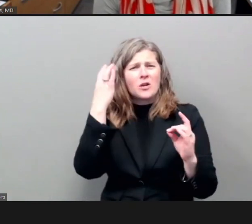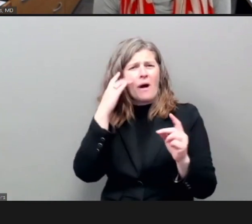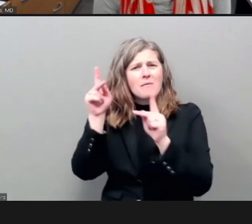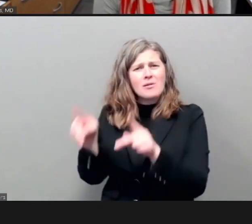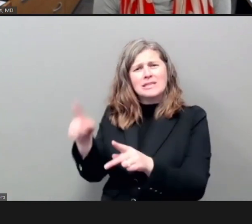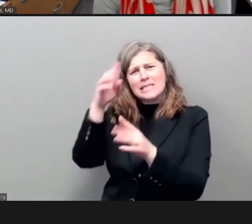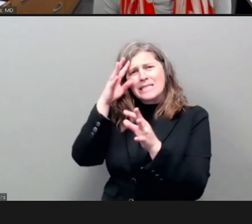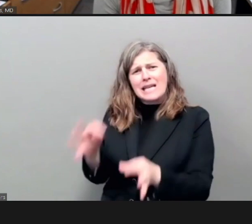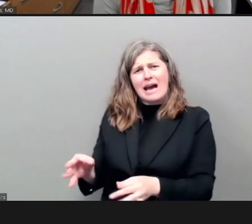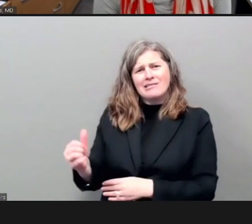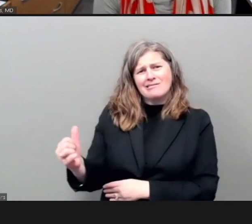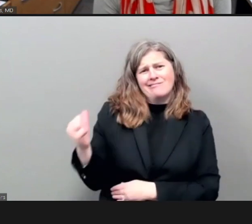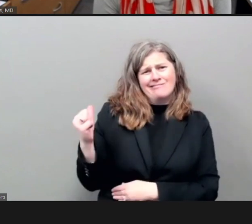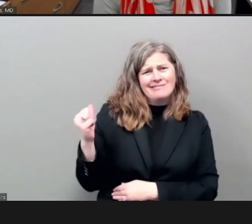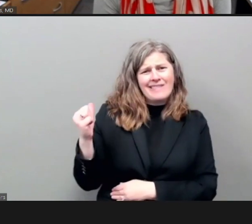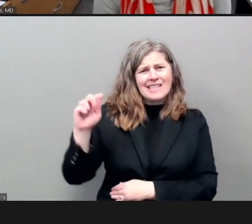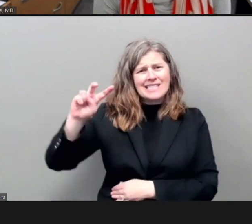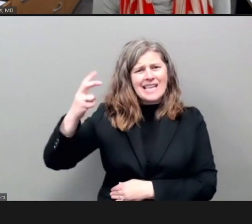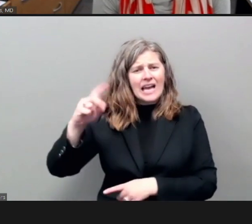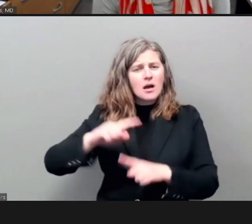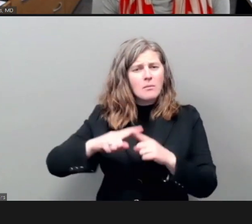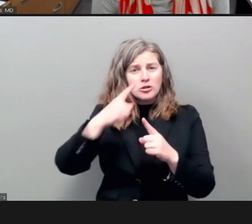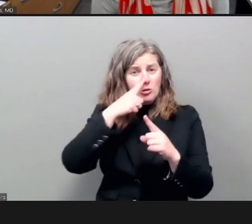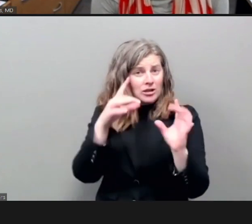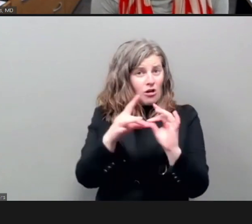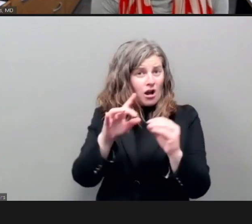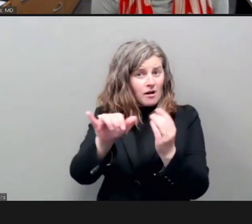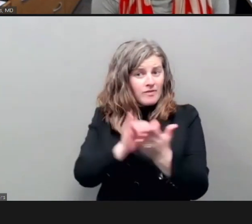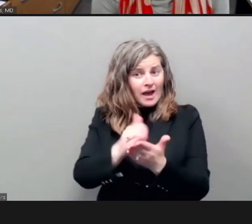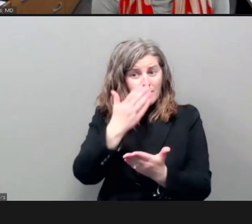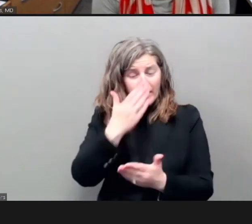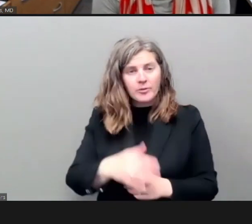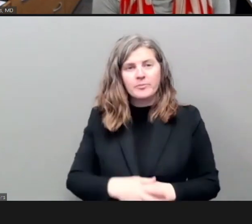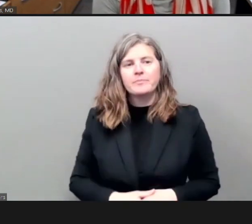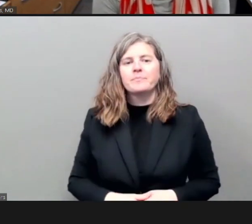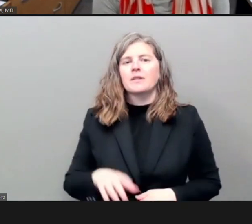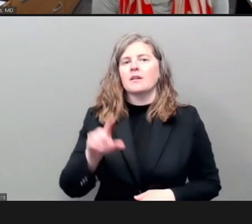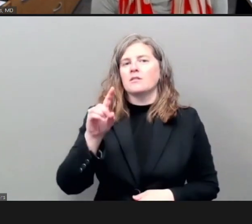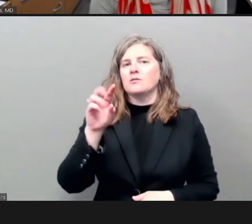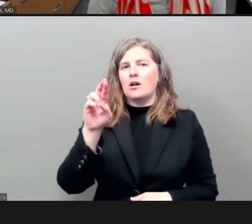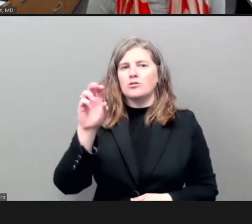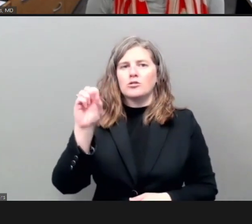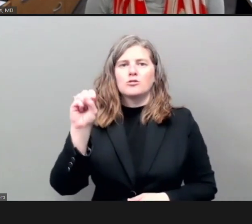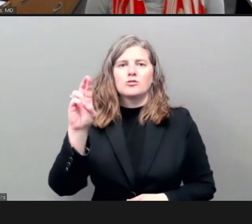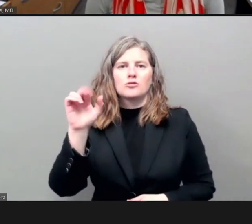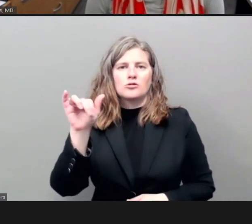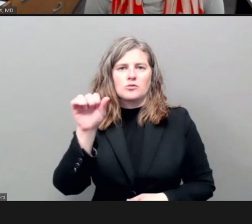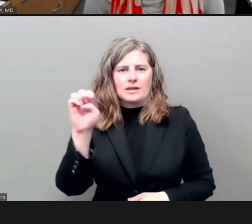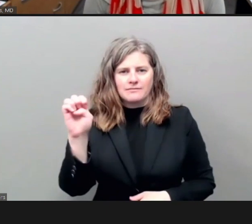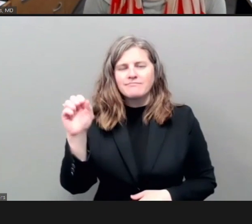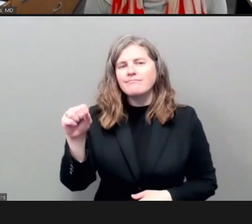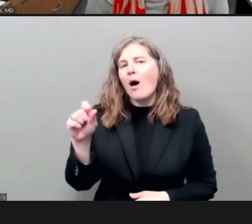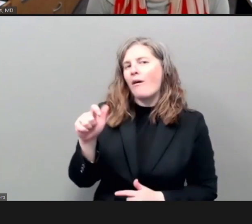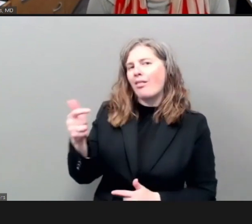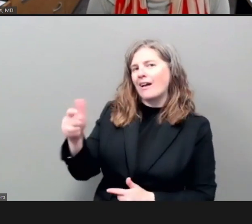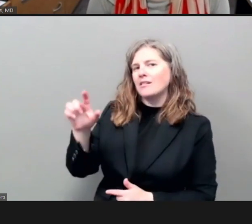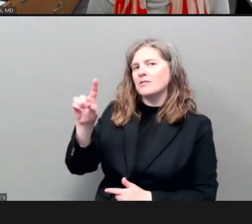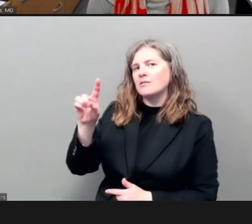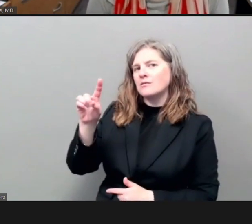second dose, but maybe you could speak to both of those. Thank you. Sure, and I'll let Secretary Collins speak on the